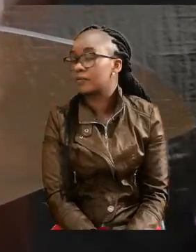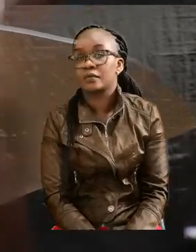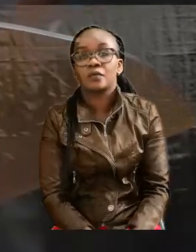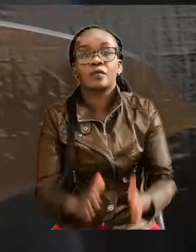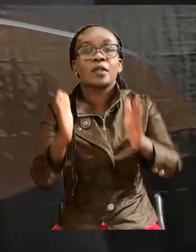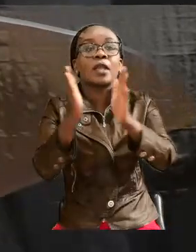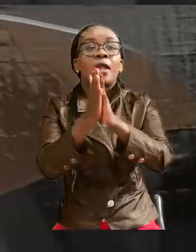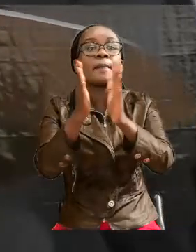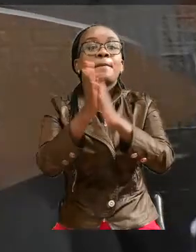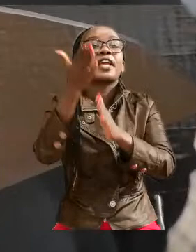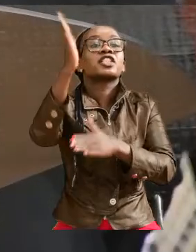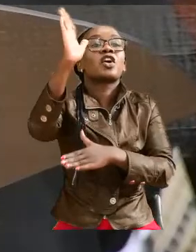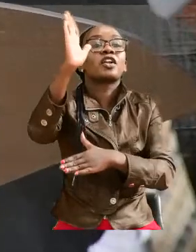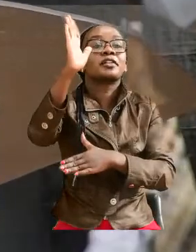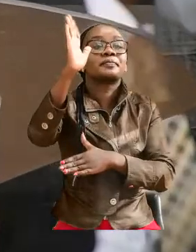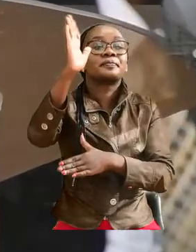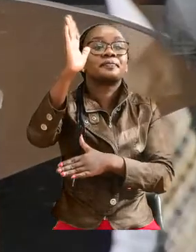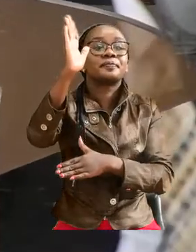Praise God, everyone.